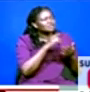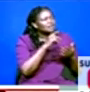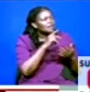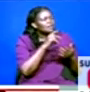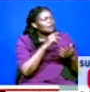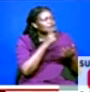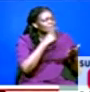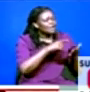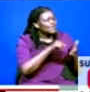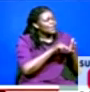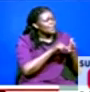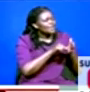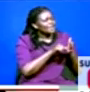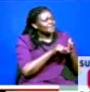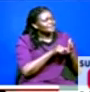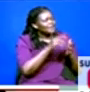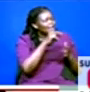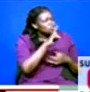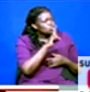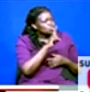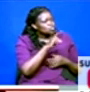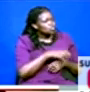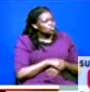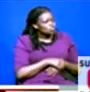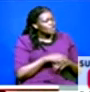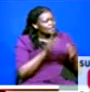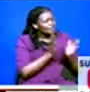in St. Francis in Mangu. And